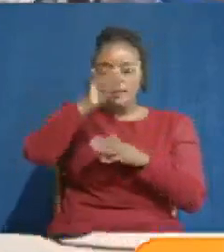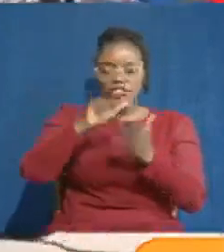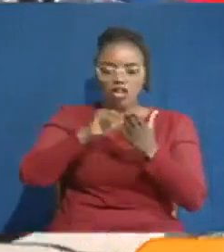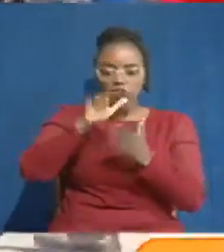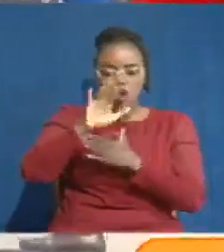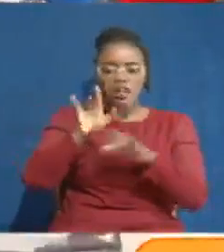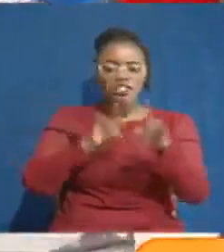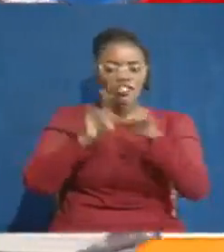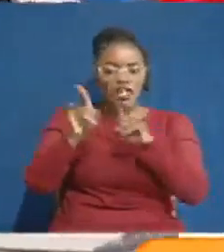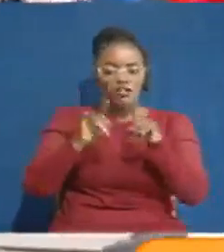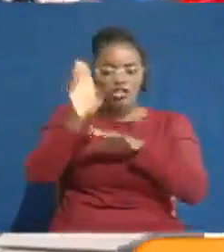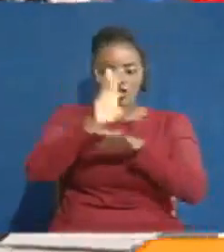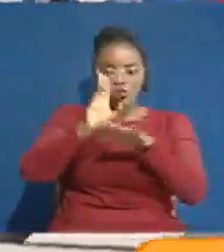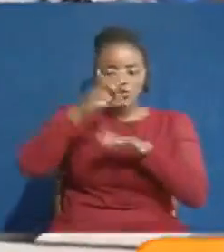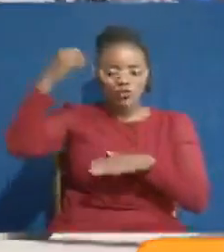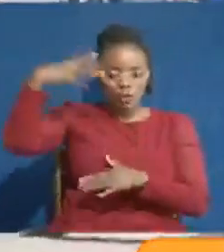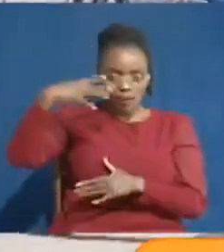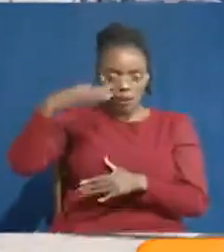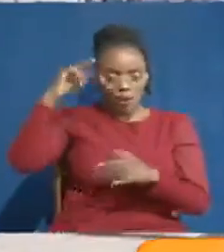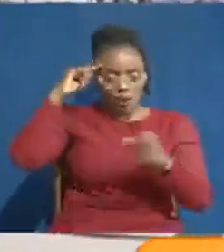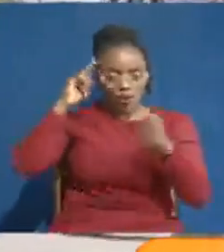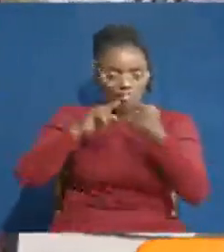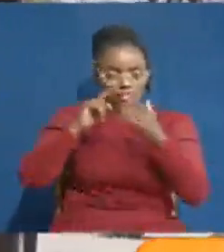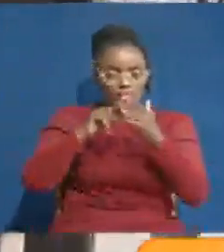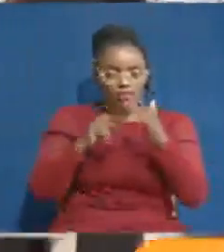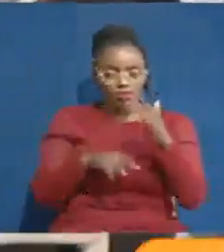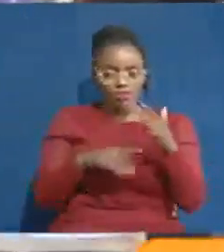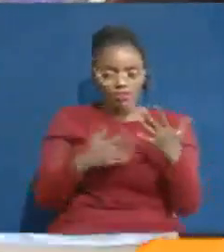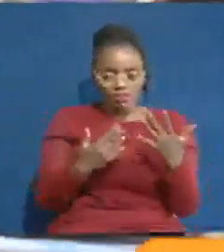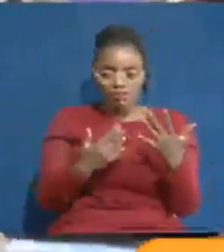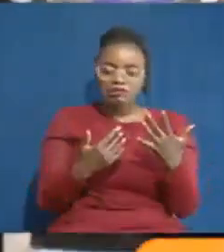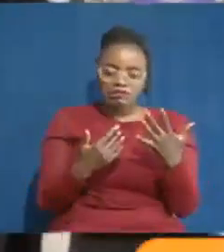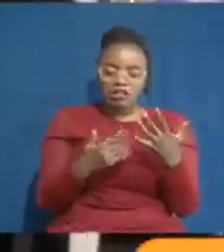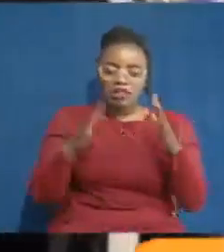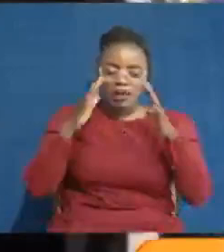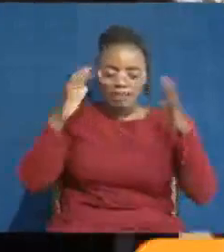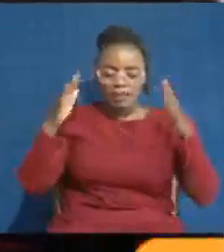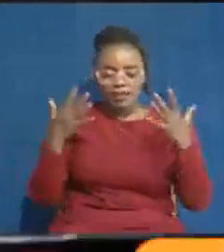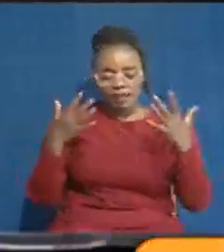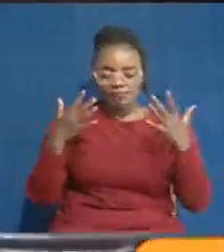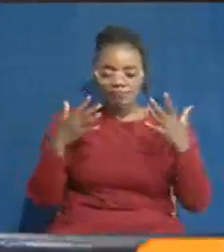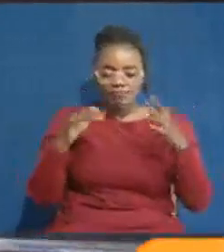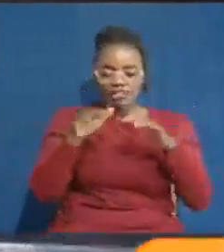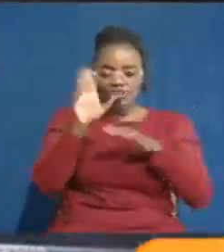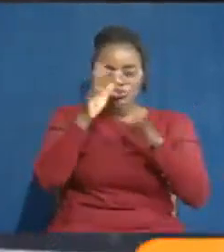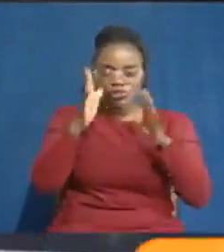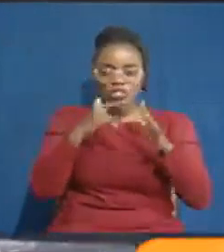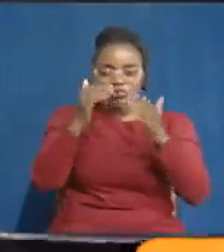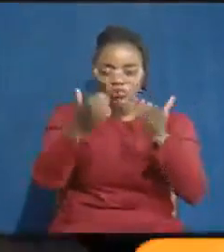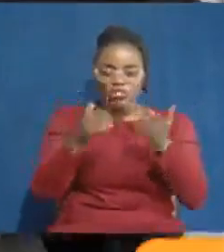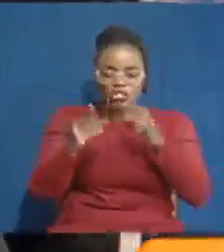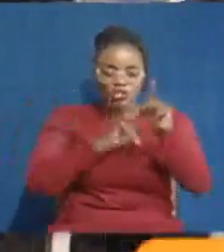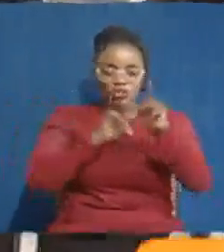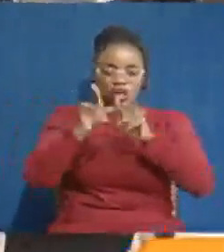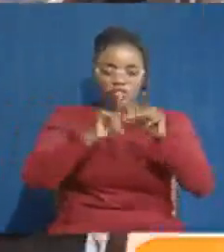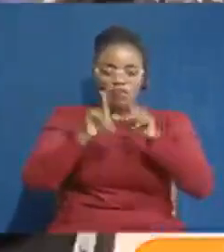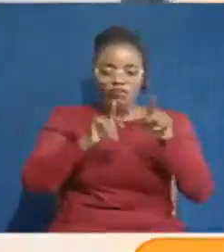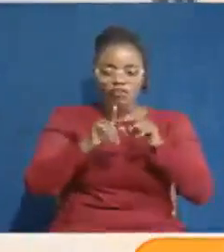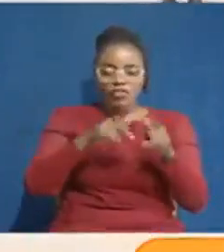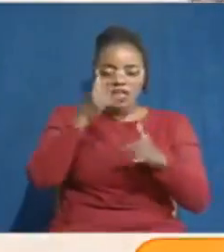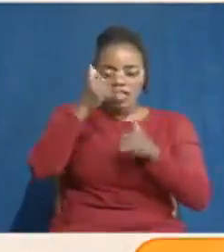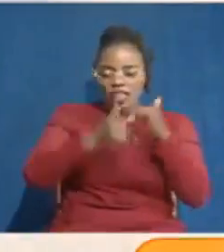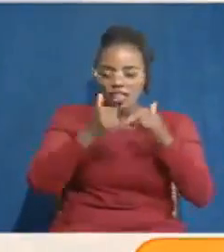mileage by using of solar. We are targeting the big masses of users who require transportation for their last